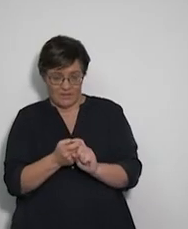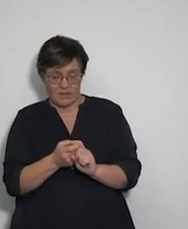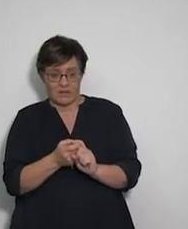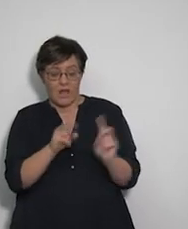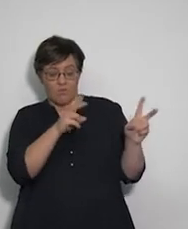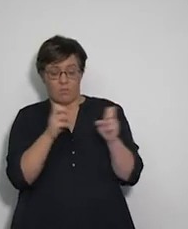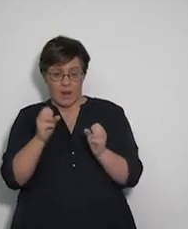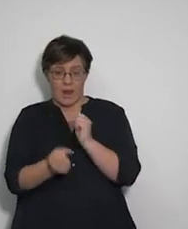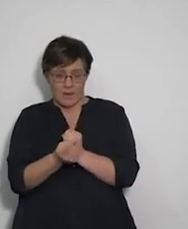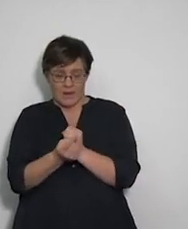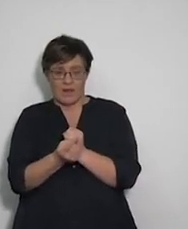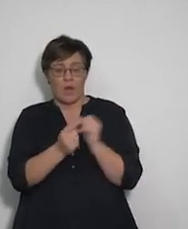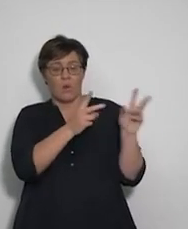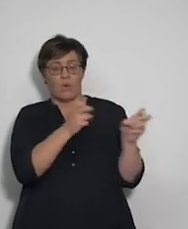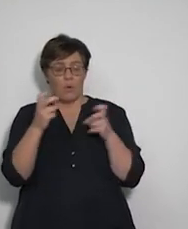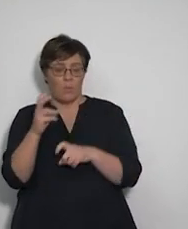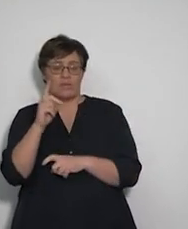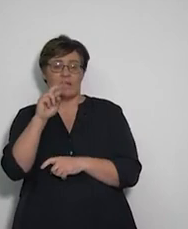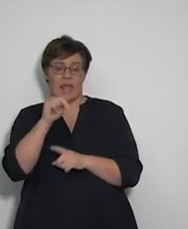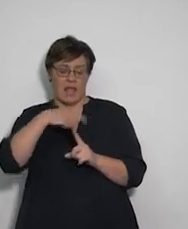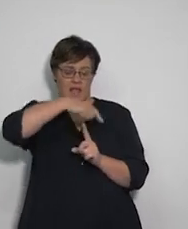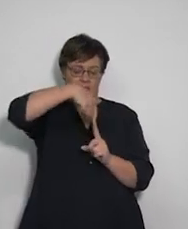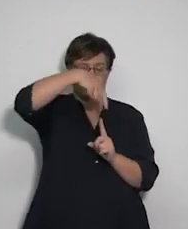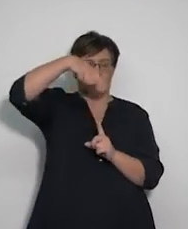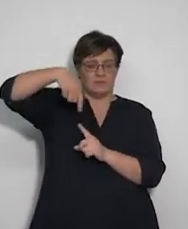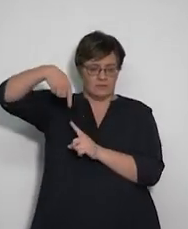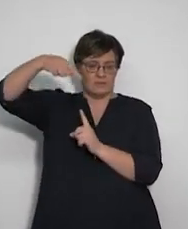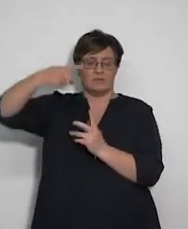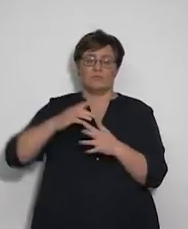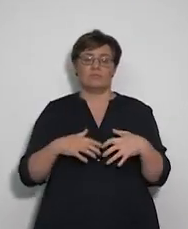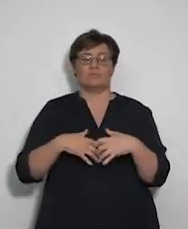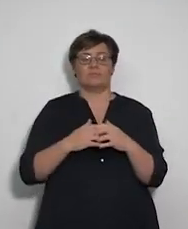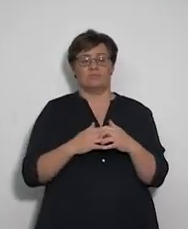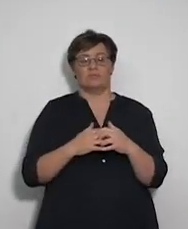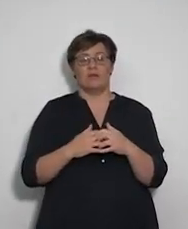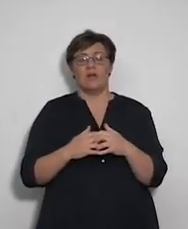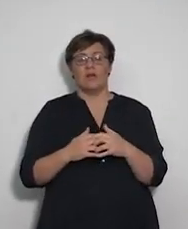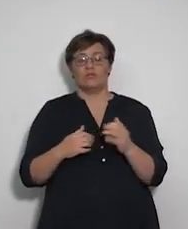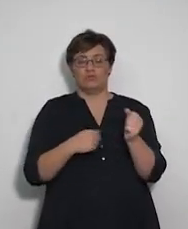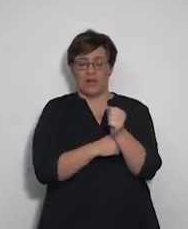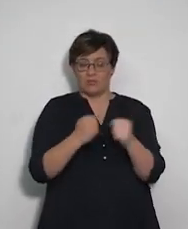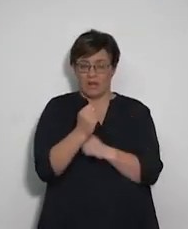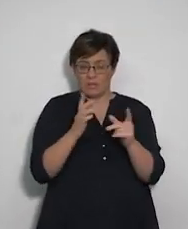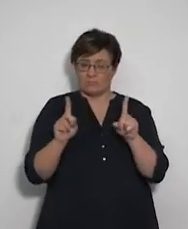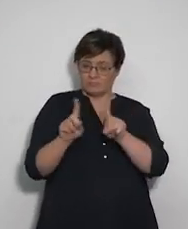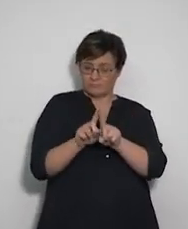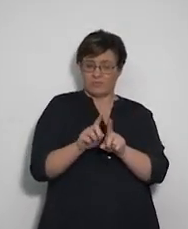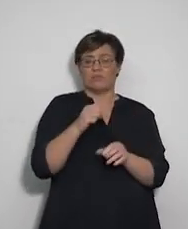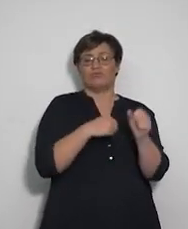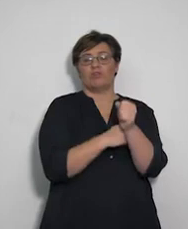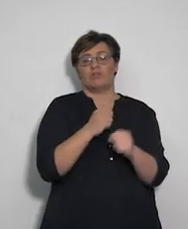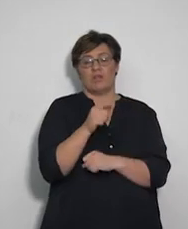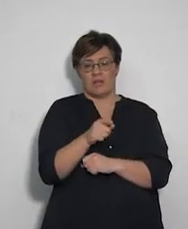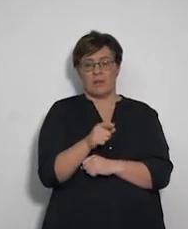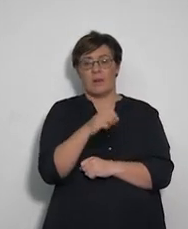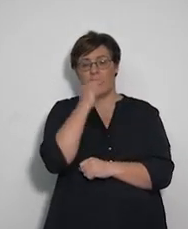After replication has taken place and copies of DNA have been wrapped around histone proteins to form condensed structures, they are held together by